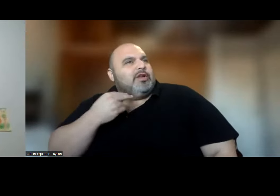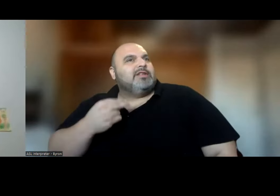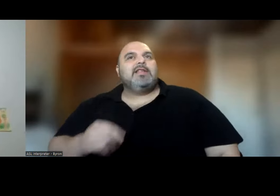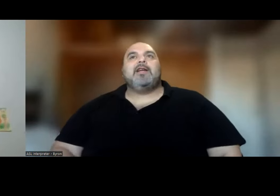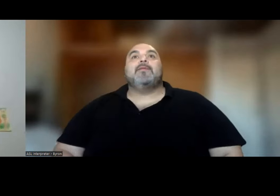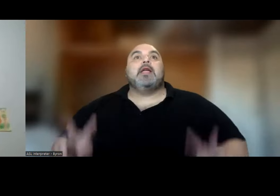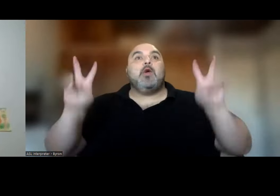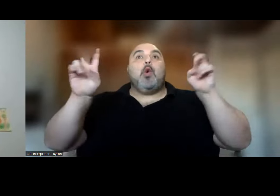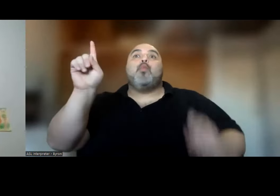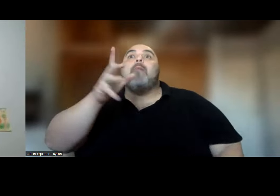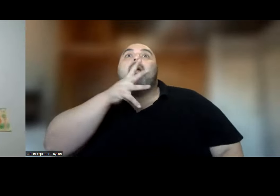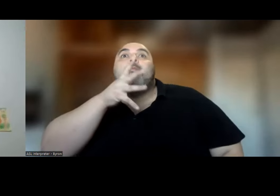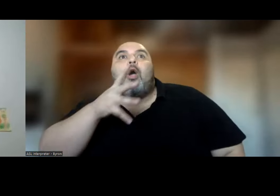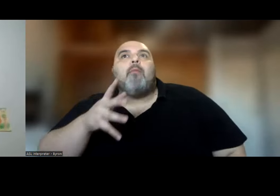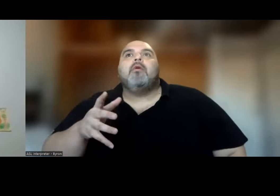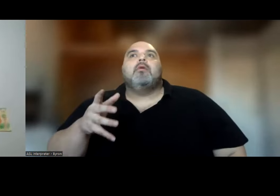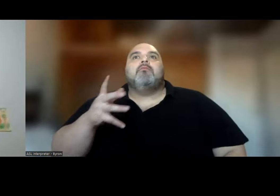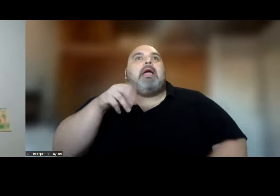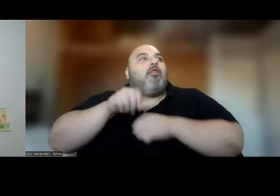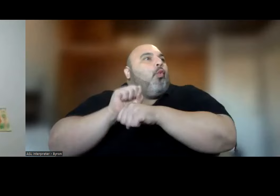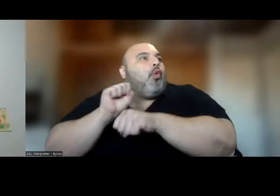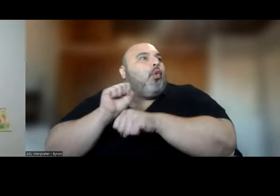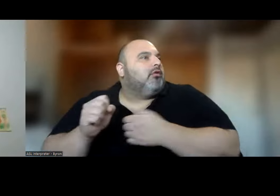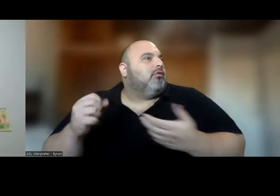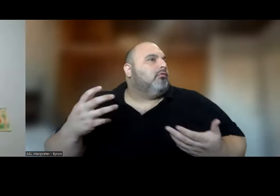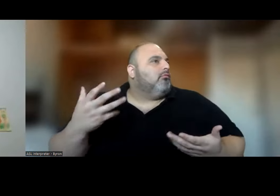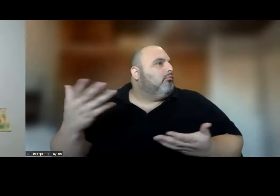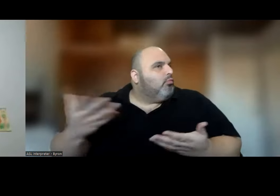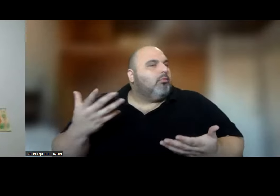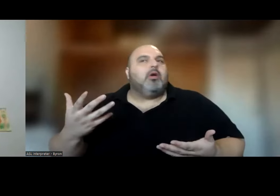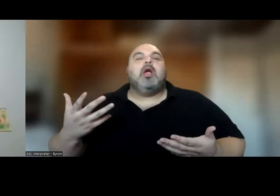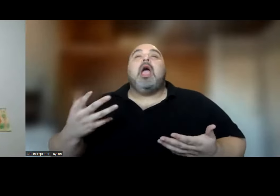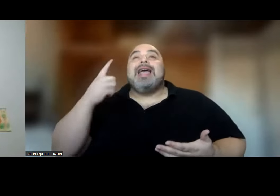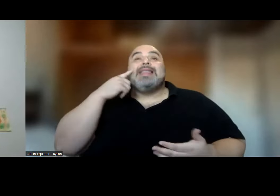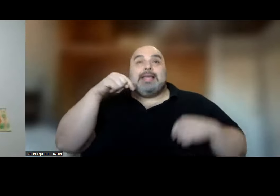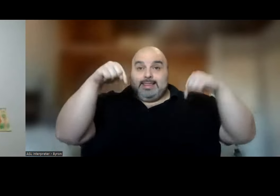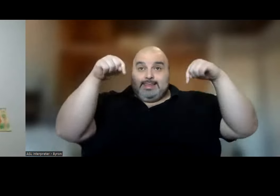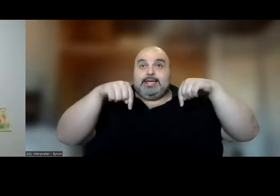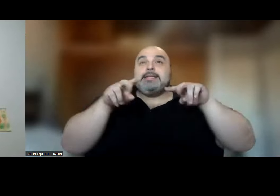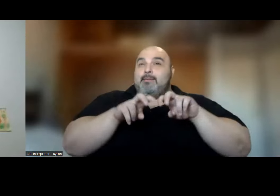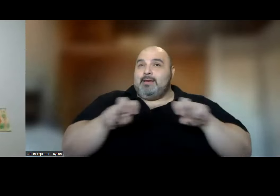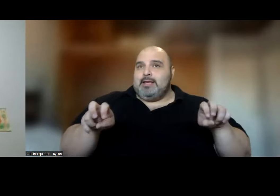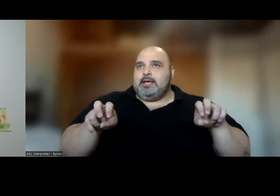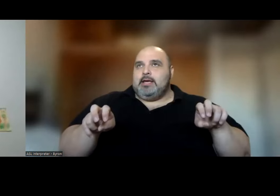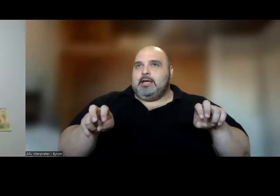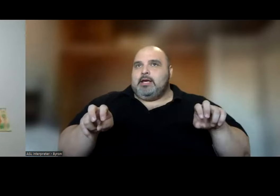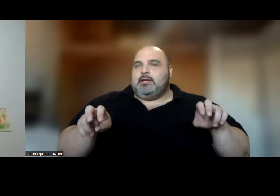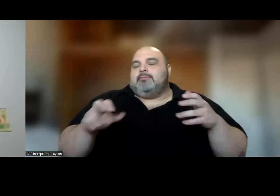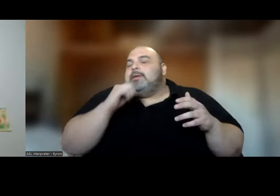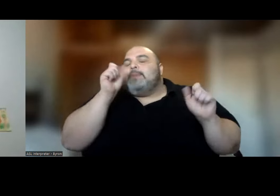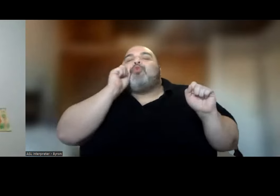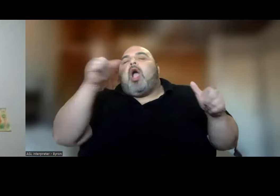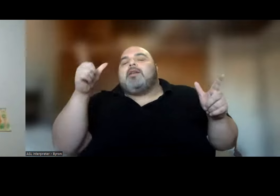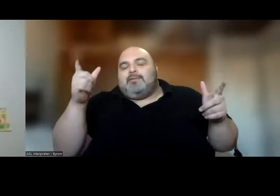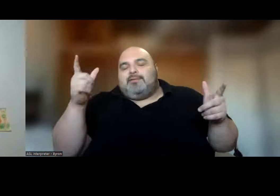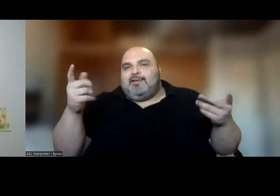for example, in the work that we do? And I think this committee, no surprise, because of the